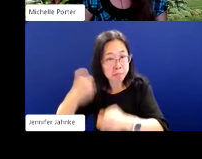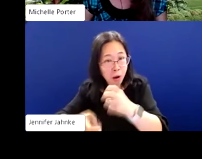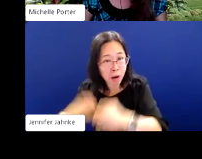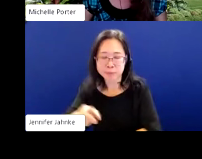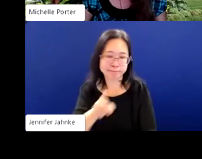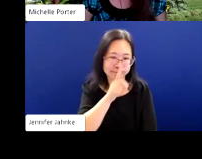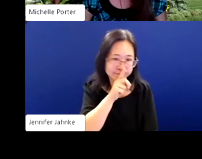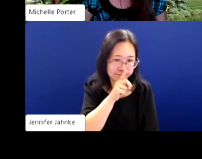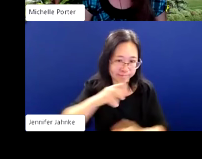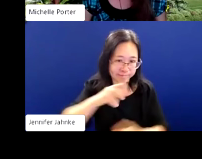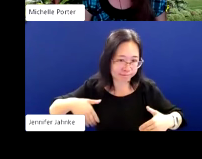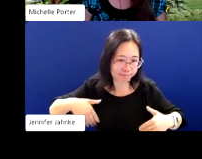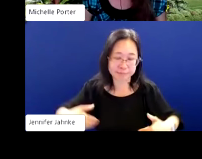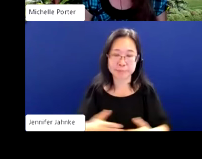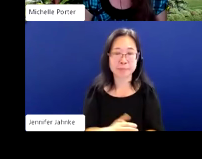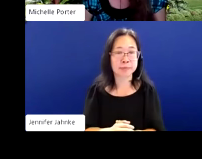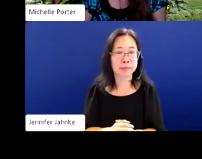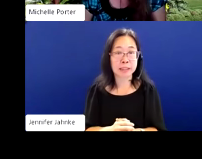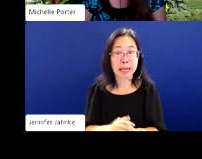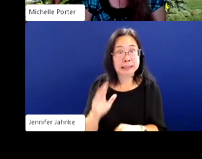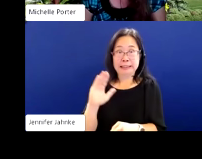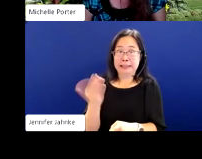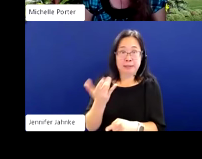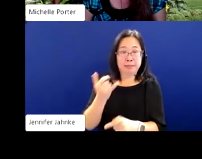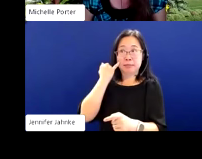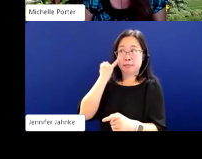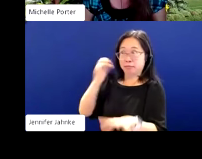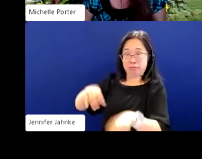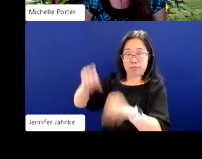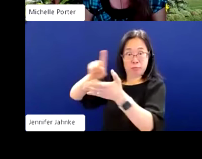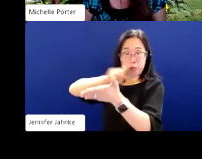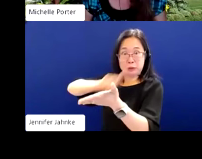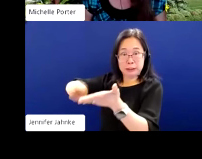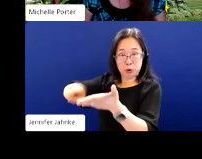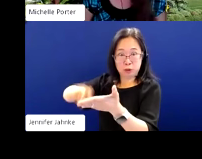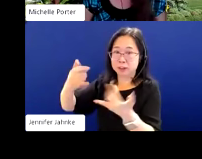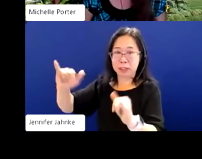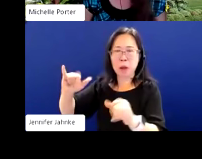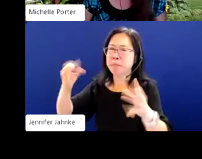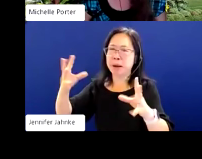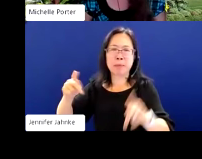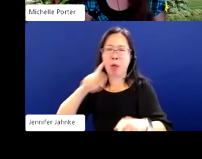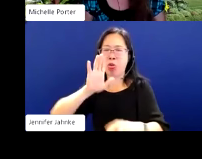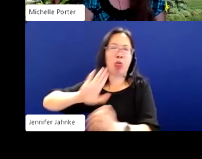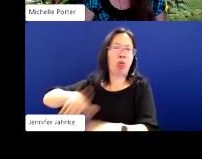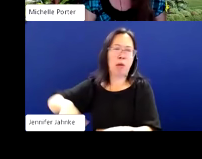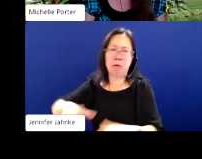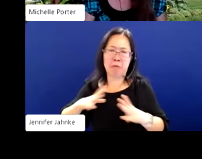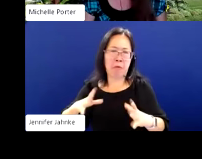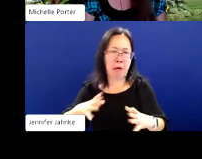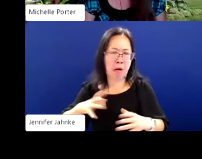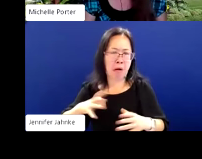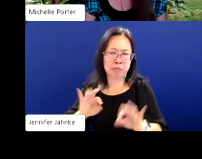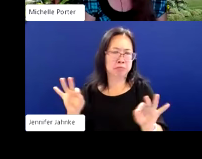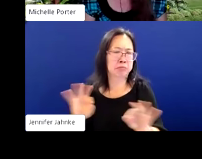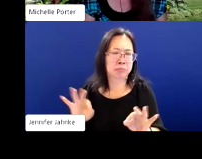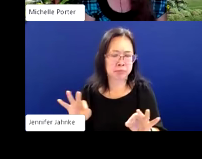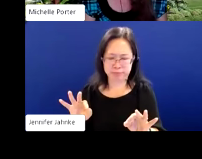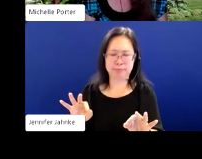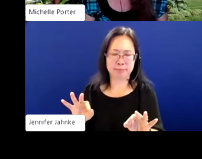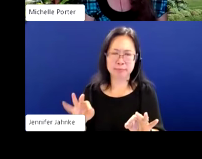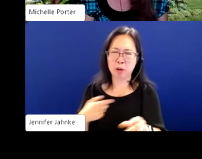has been done on this, people have suggested that it really isn't much of an issue. Hopefully that will be changing as we